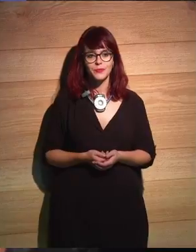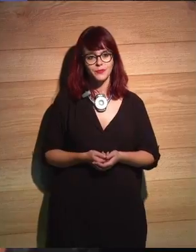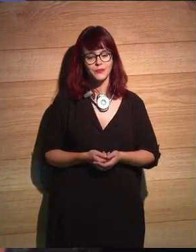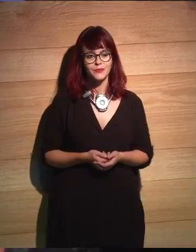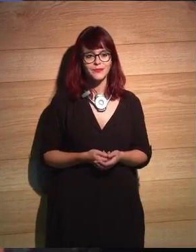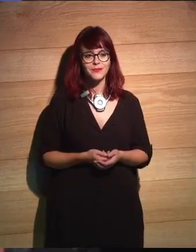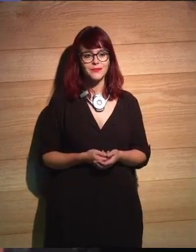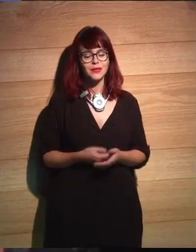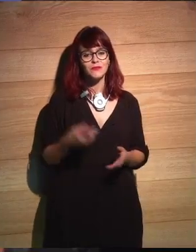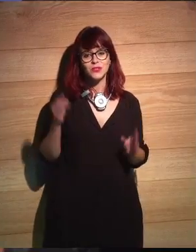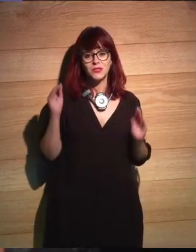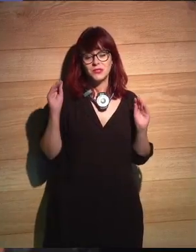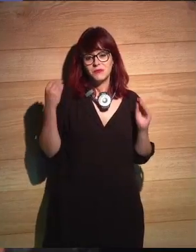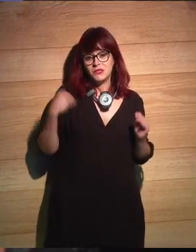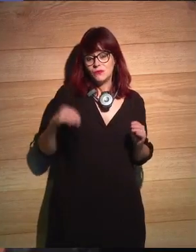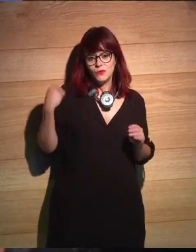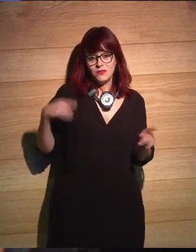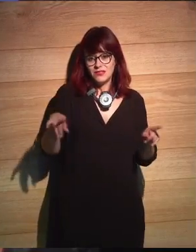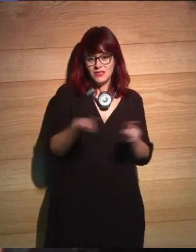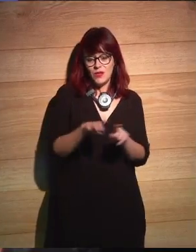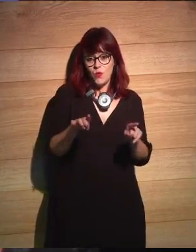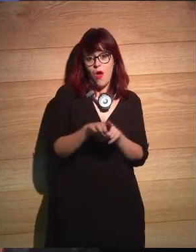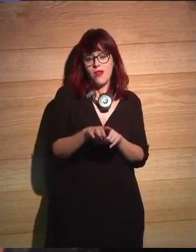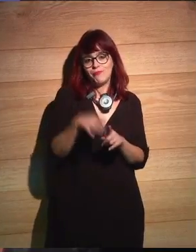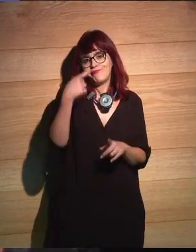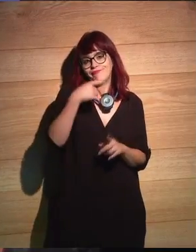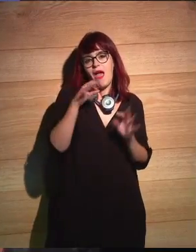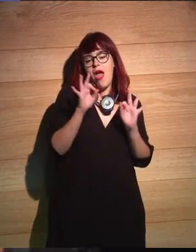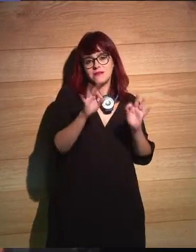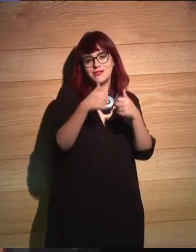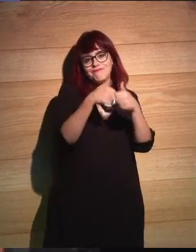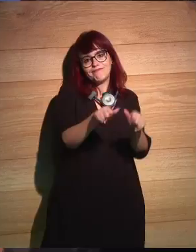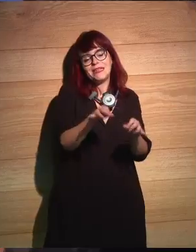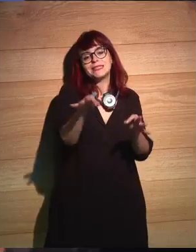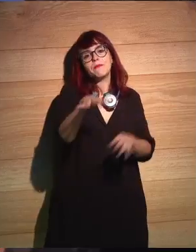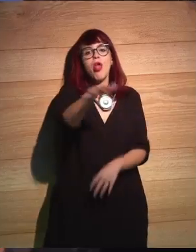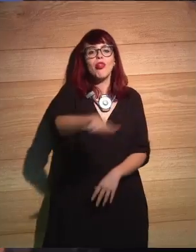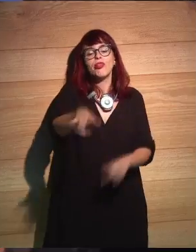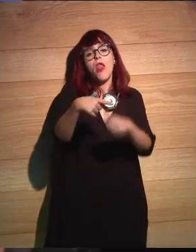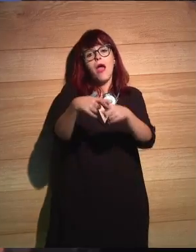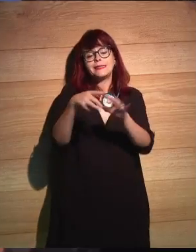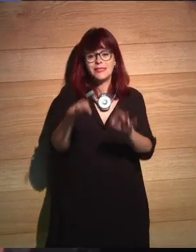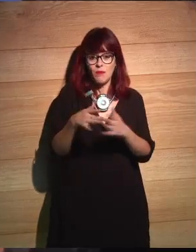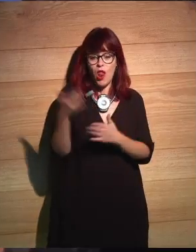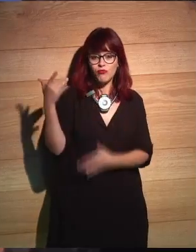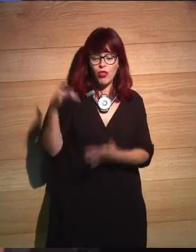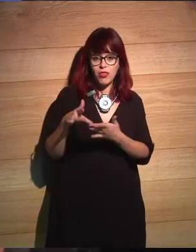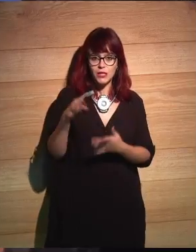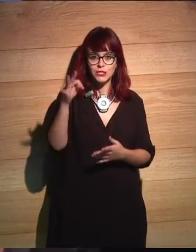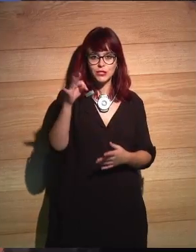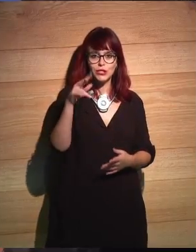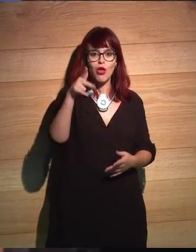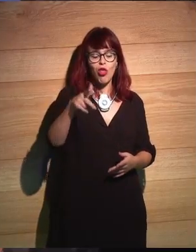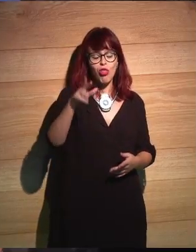a cliche of it. And only a couple of days ago I was at another event in Trondheim in Norway, and I spoke to